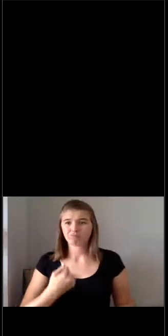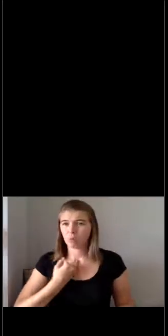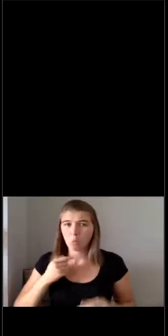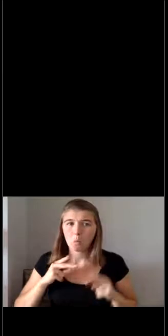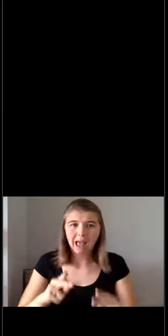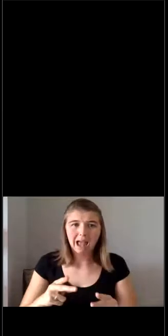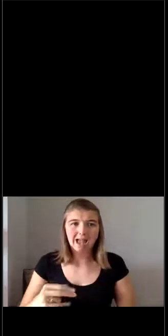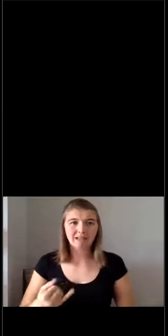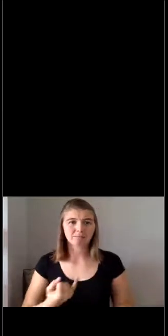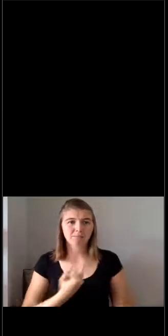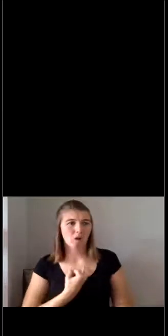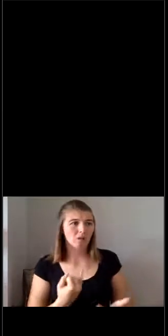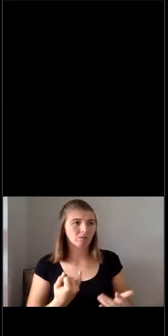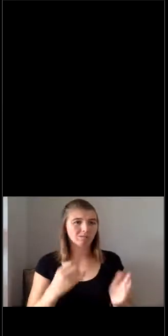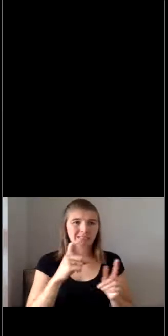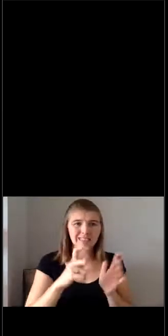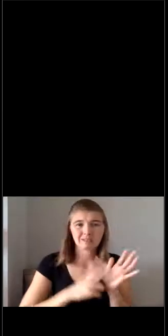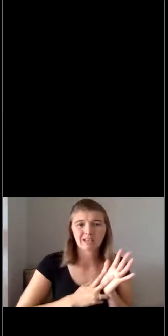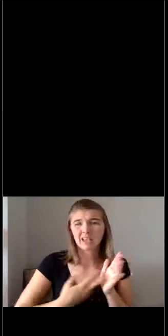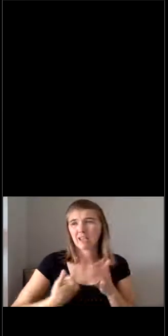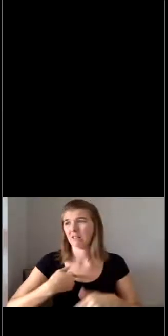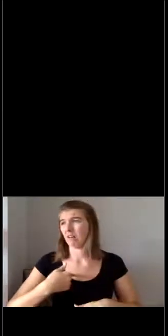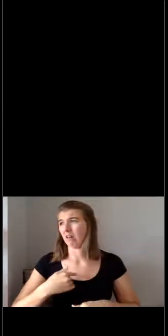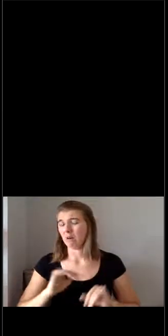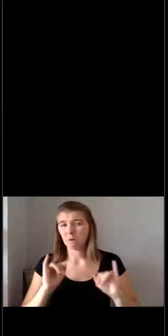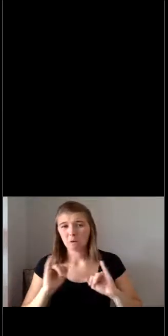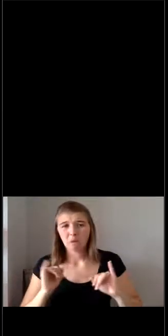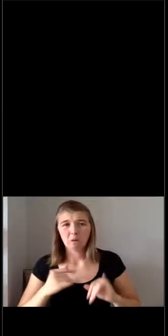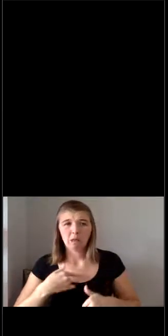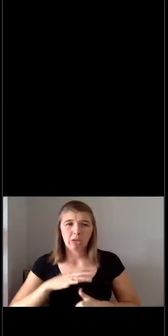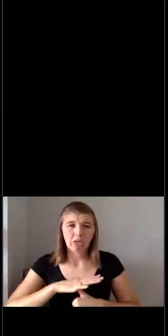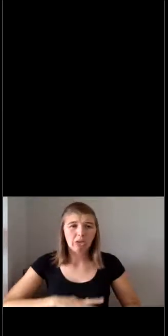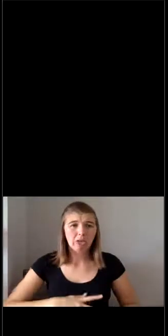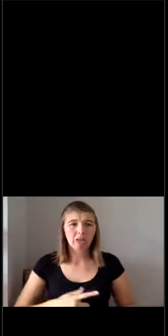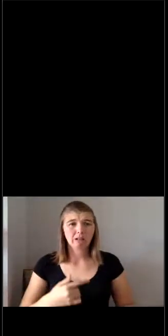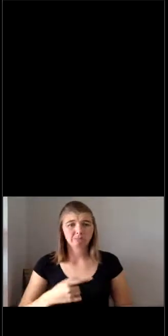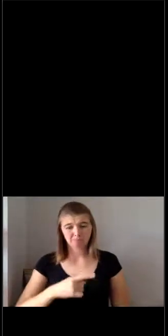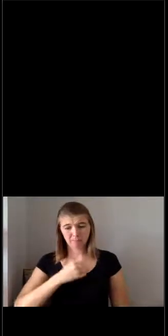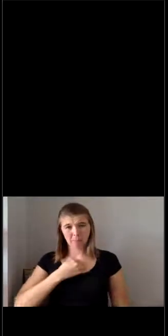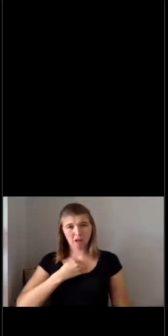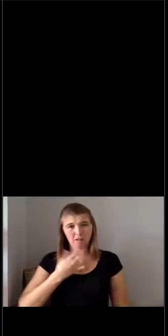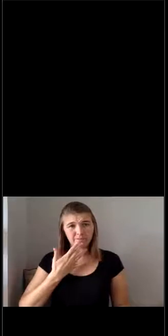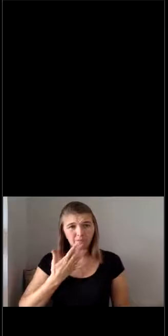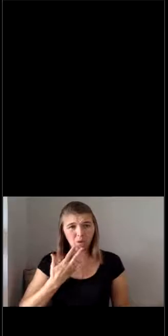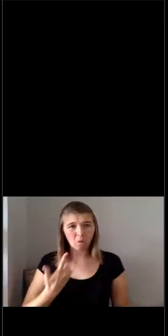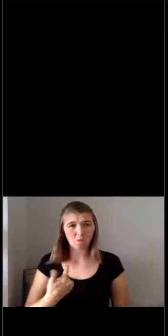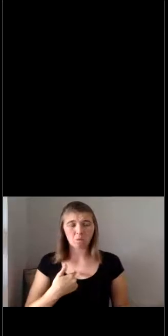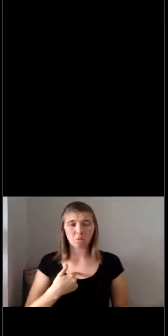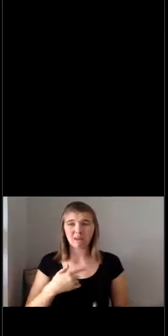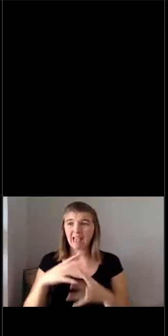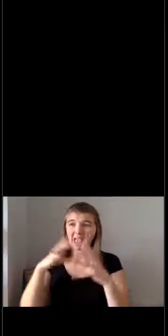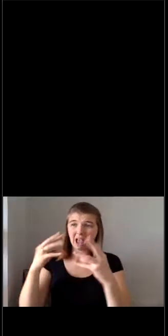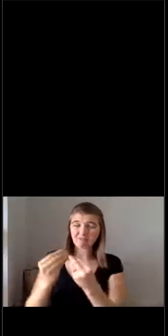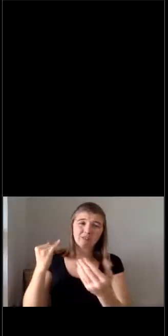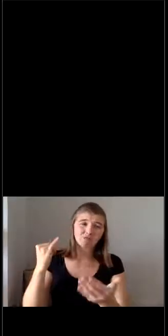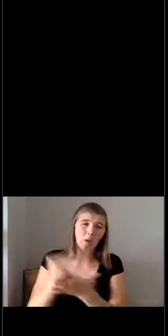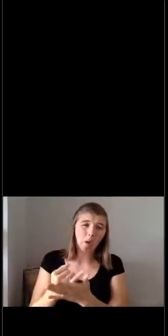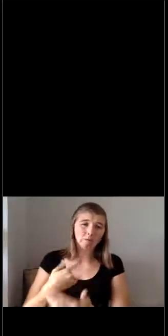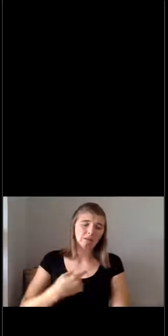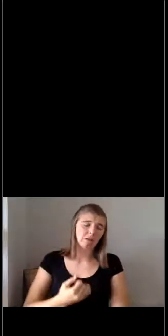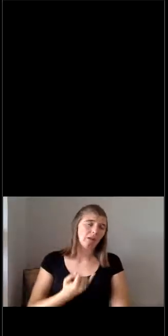less accurately. So yes, a lot of us feel like we're not good enough, or it's our fault that things are going wrong. But actually, is it